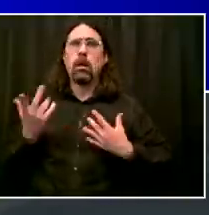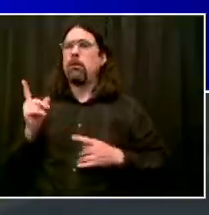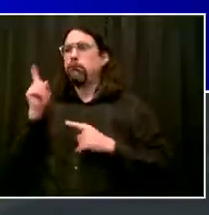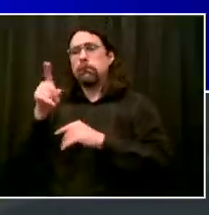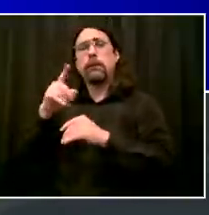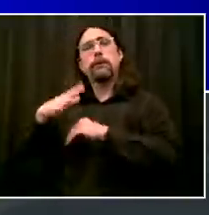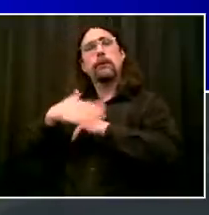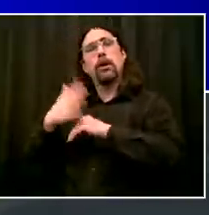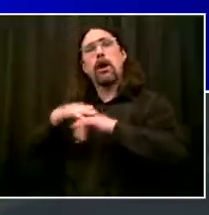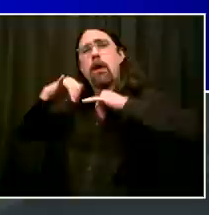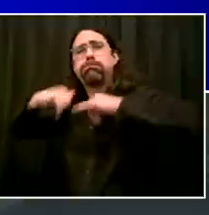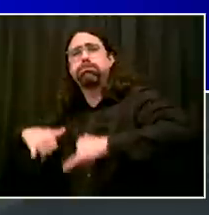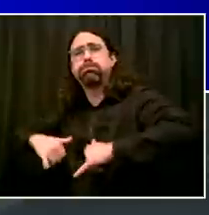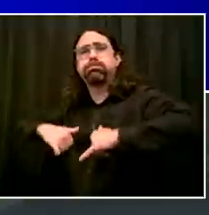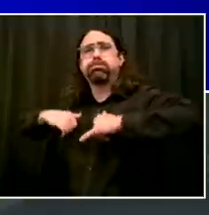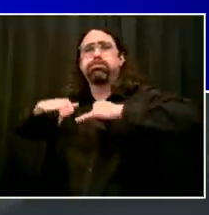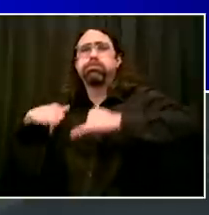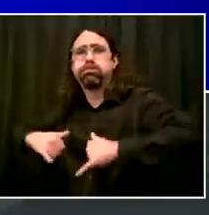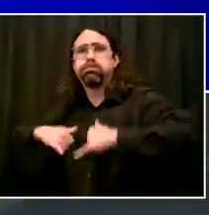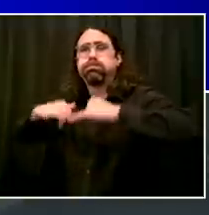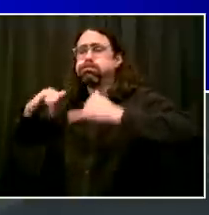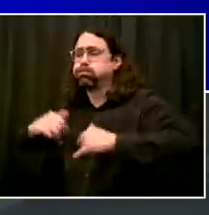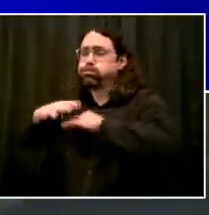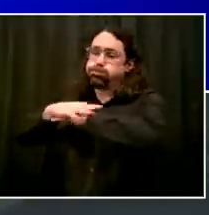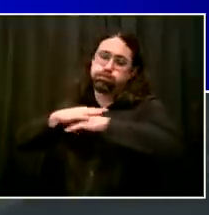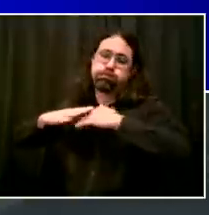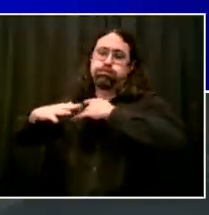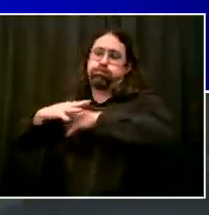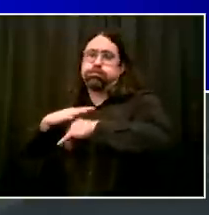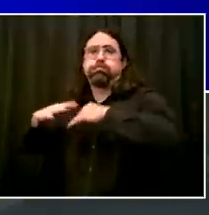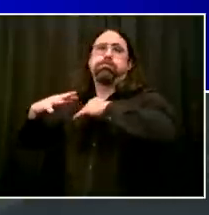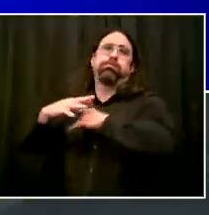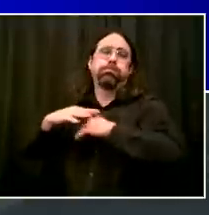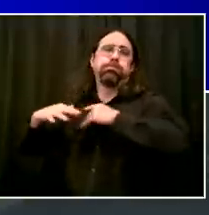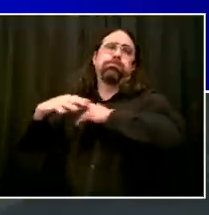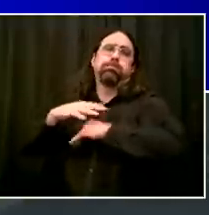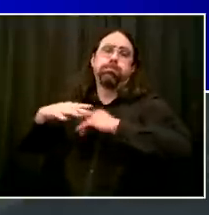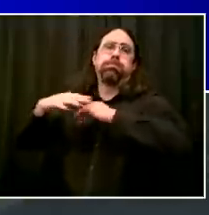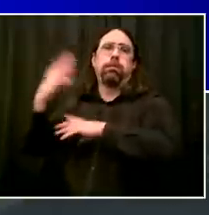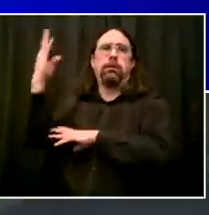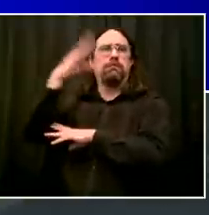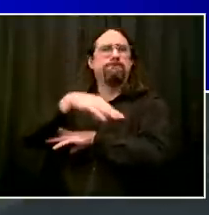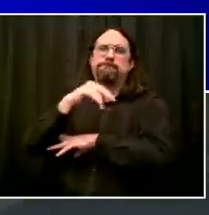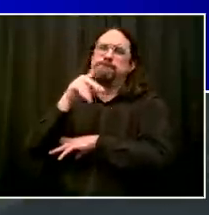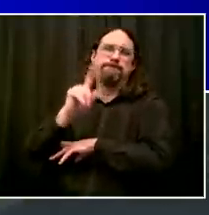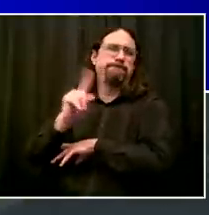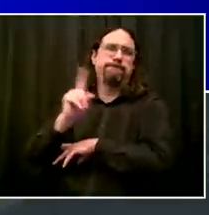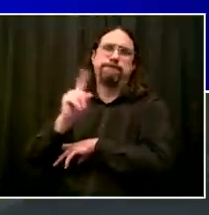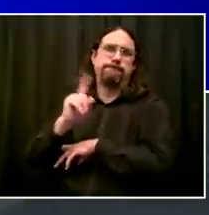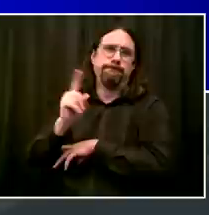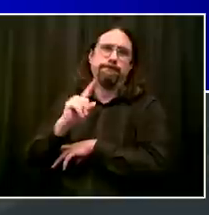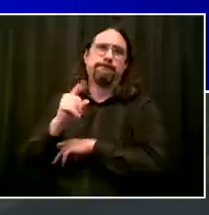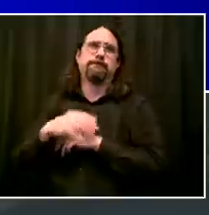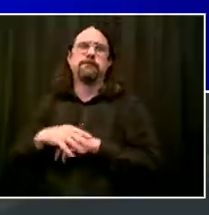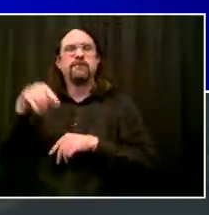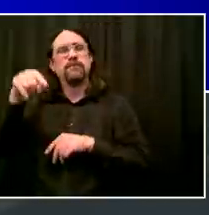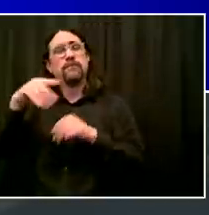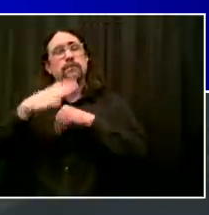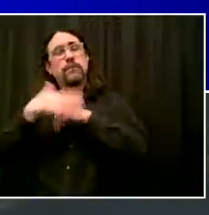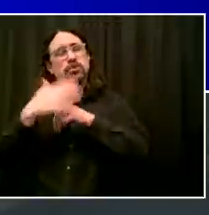smart moves to keep our progress going. Now, anyone who's unhappy about that, anyone who thinks it's